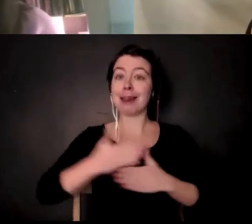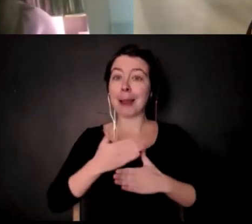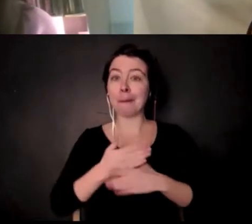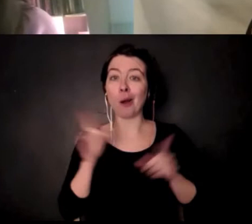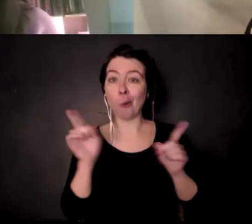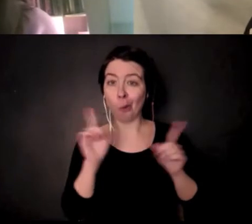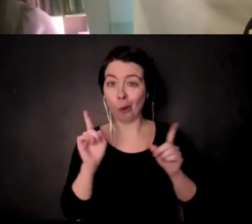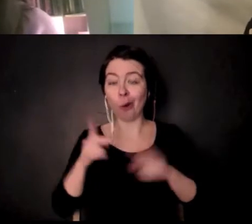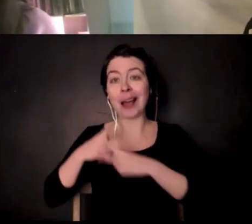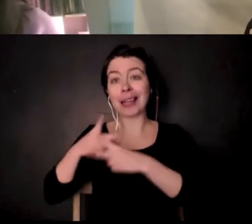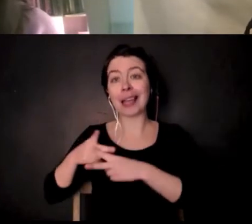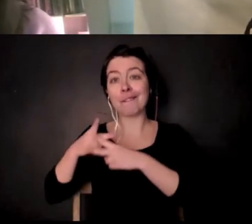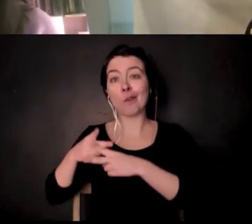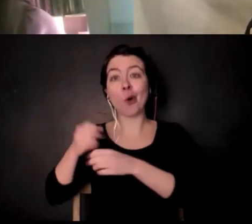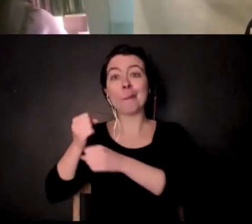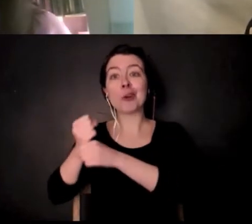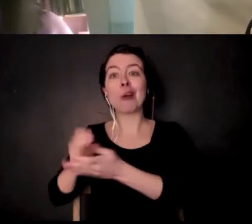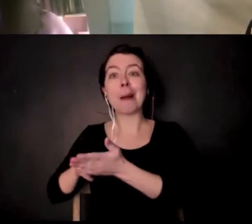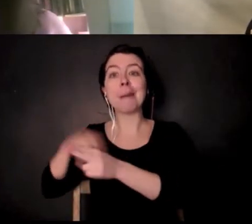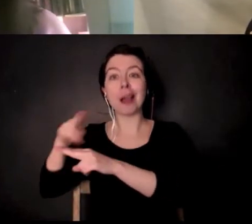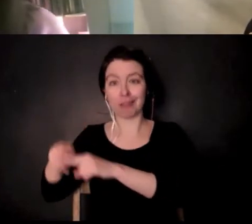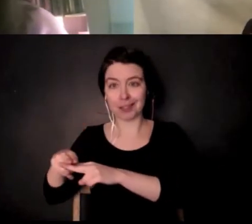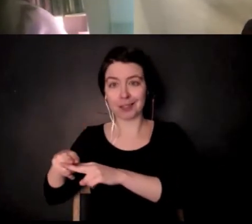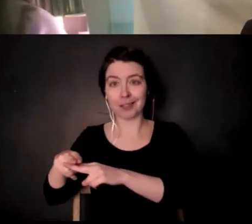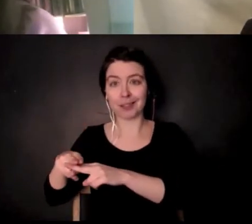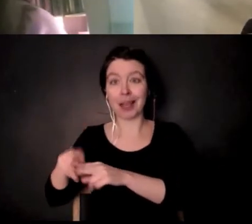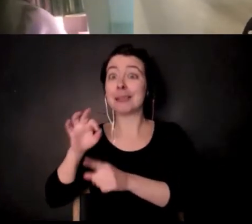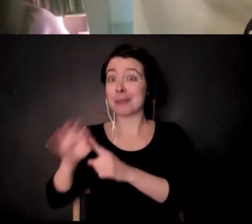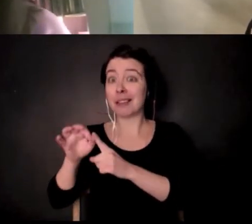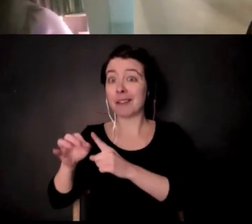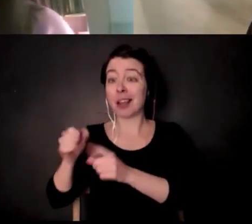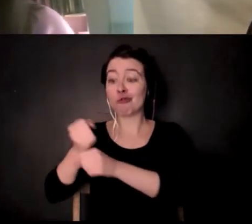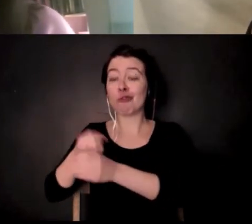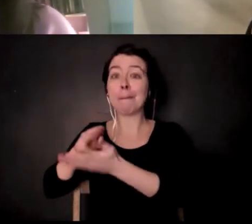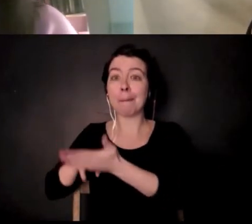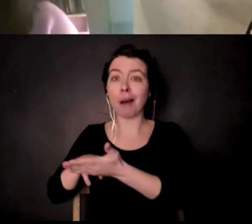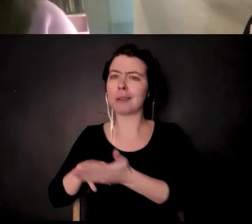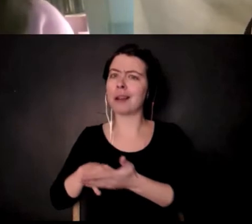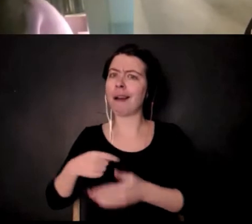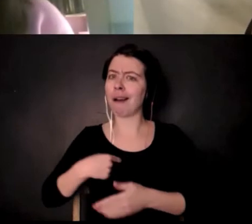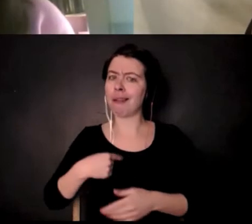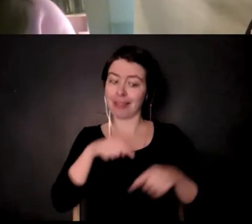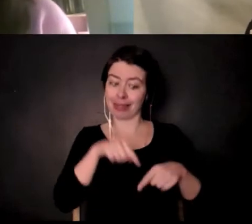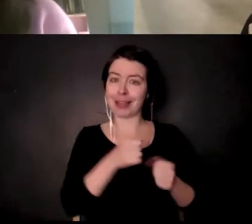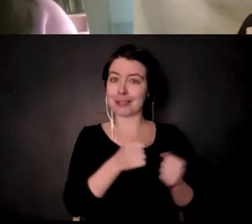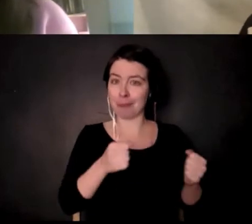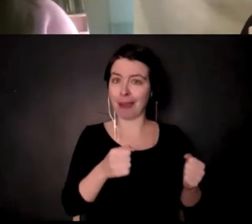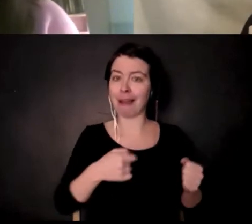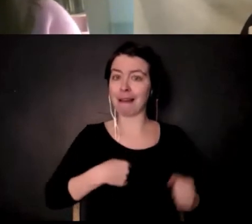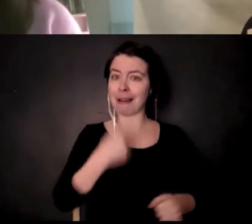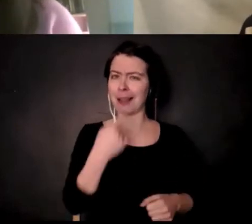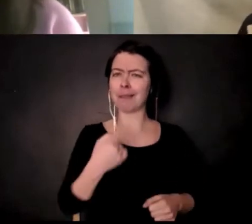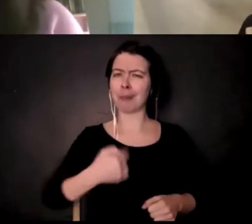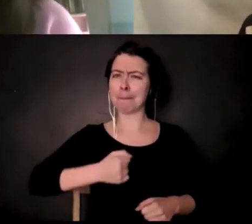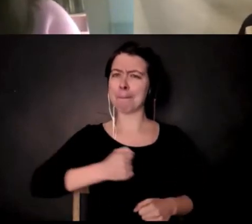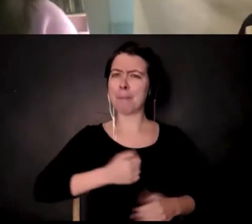remember it was the first time that I named in that space that, no, this is what I'm doing, and the work that I'm doing is staying hydrated and getting enough